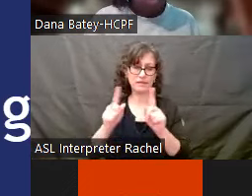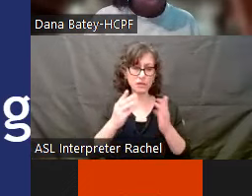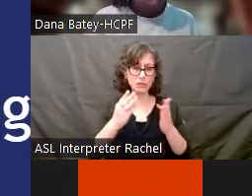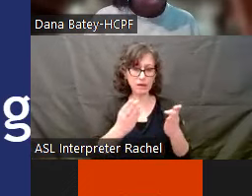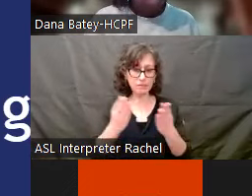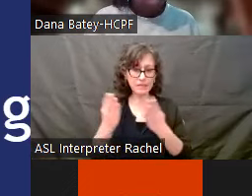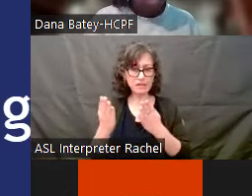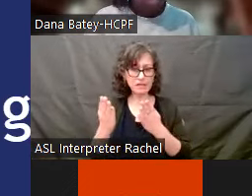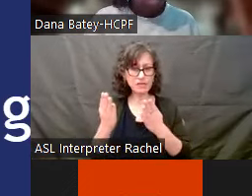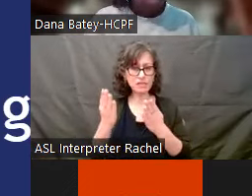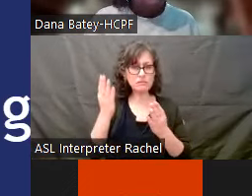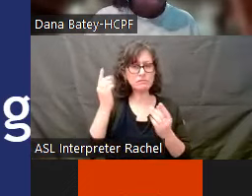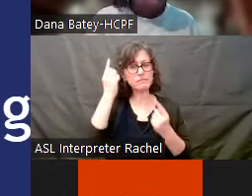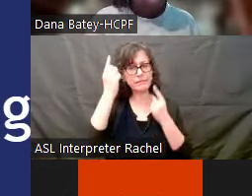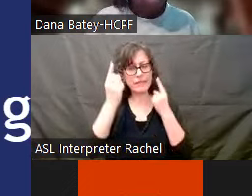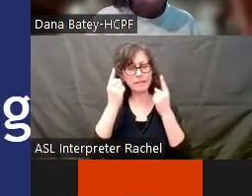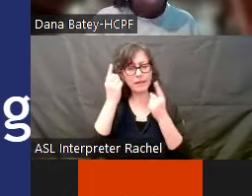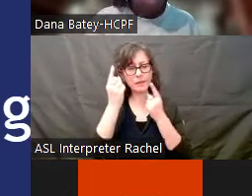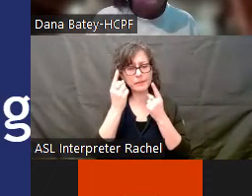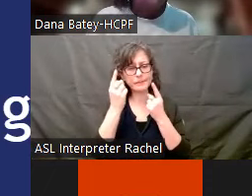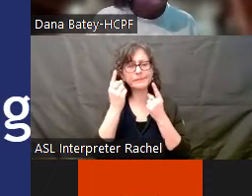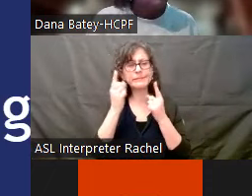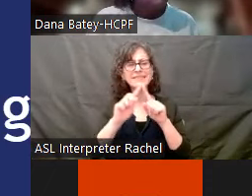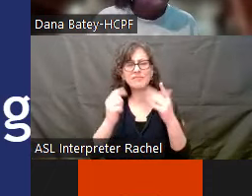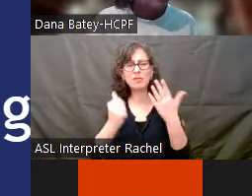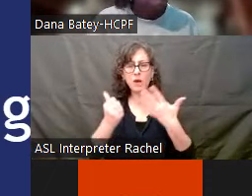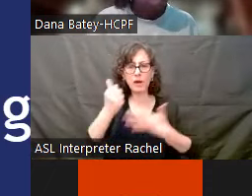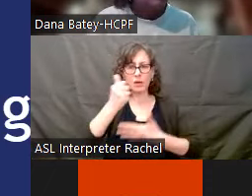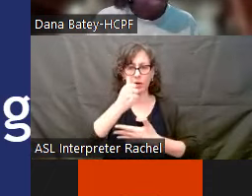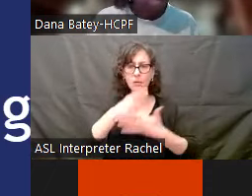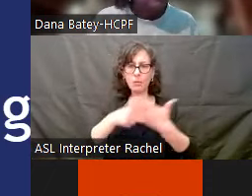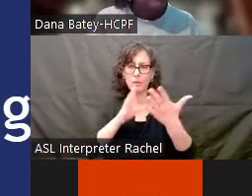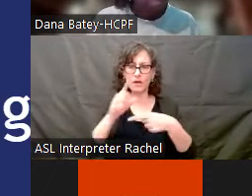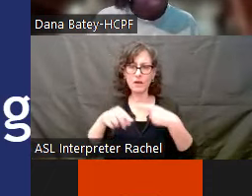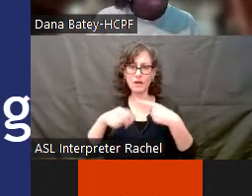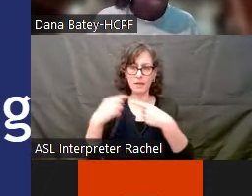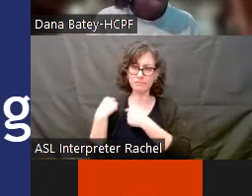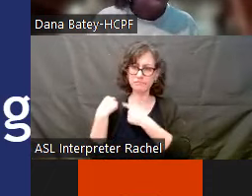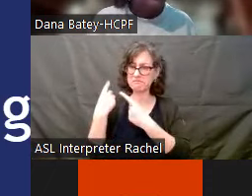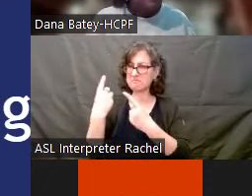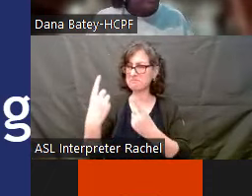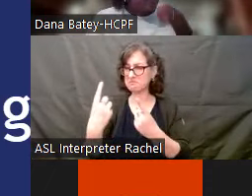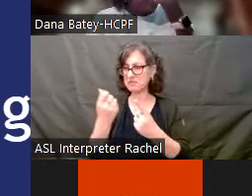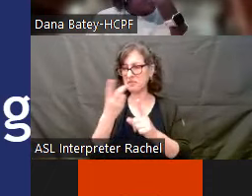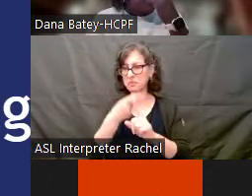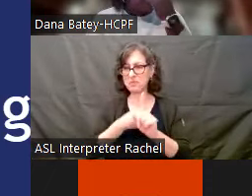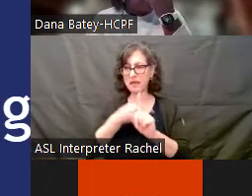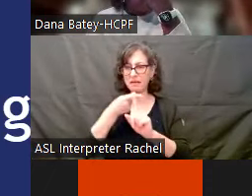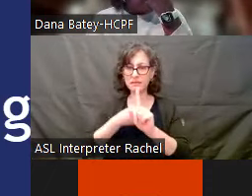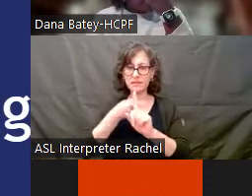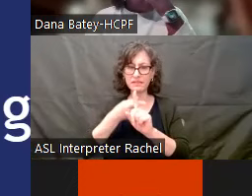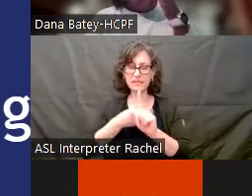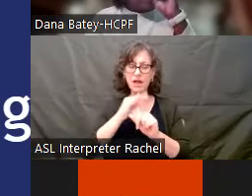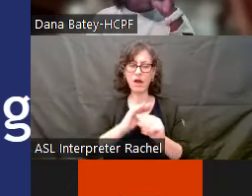think about all of the priorities that we have covered in these last few months, the CMS health equity